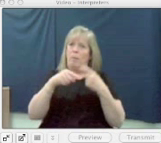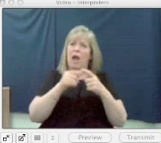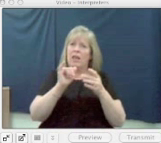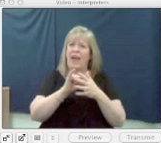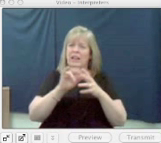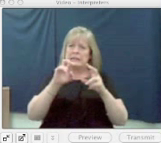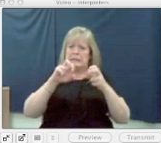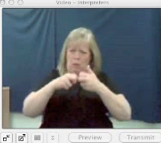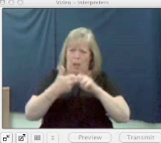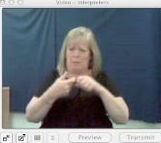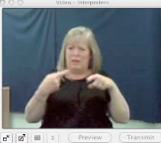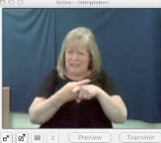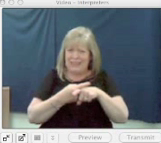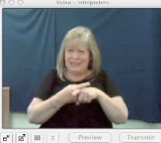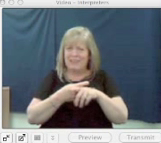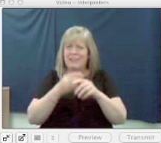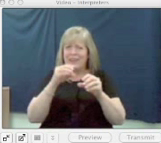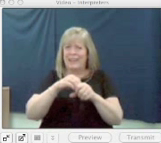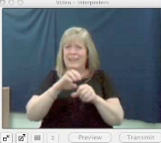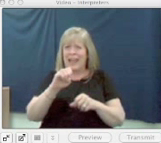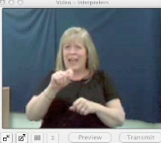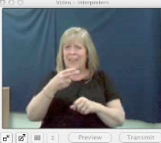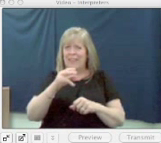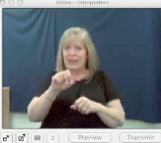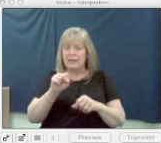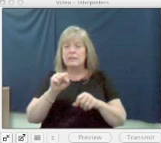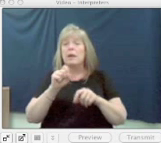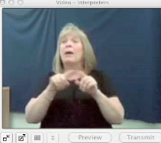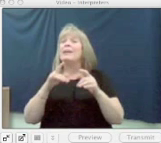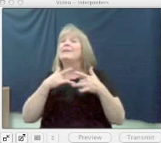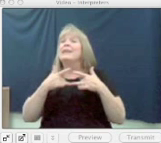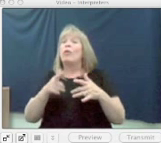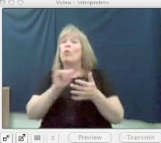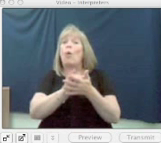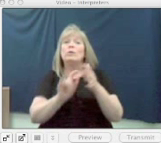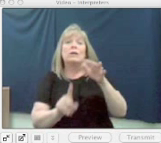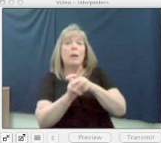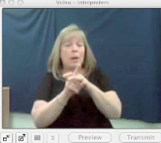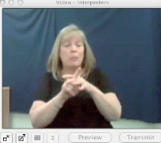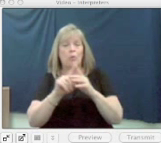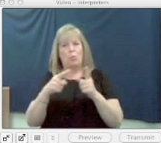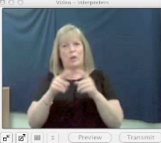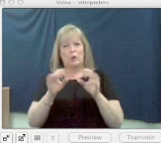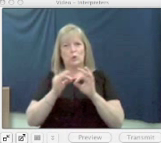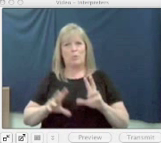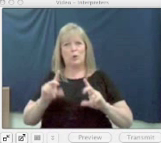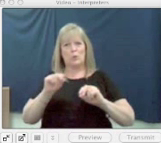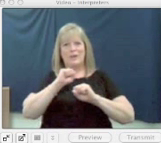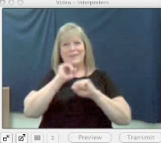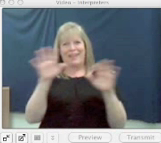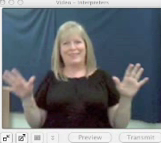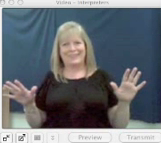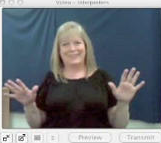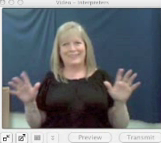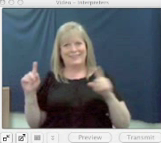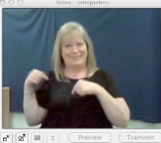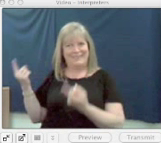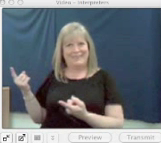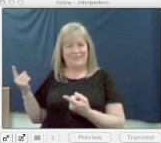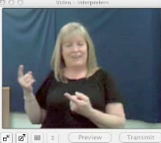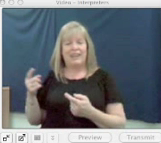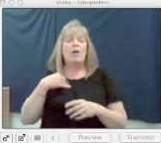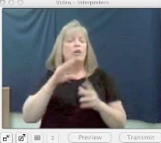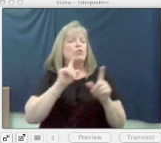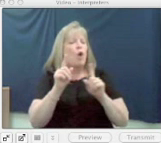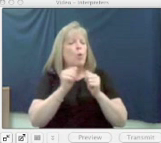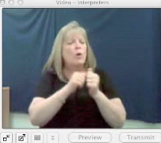usually start out with the interpreter having done nothing. When I'm talked to by a student or a mentee who's taking one of these